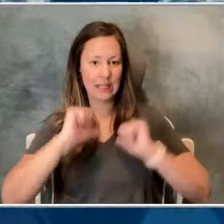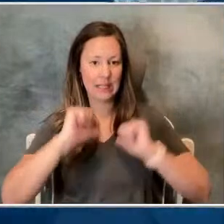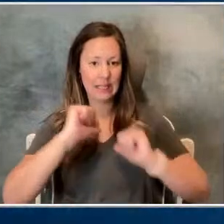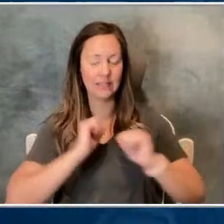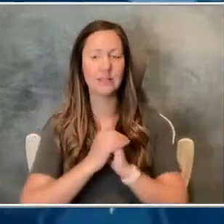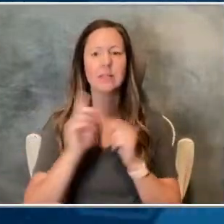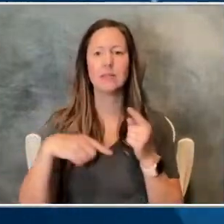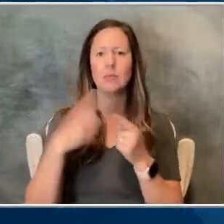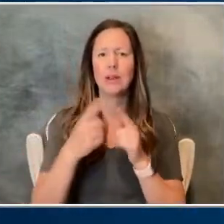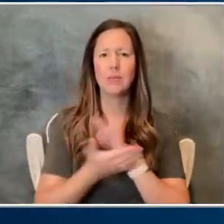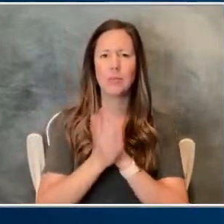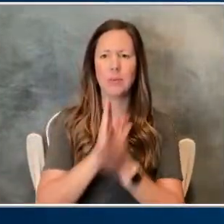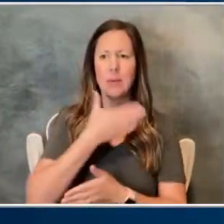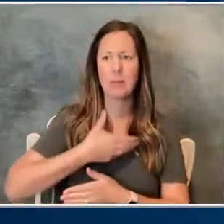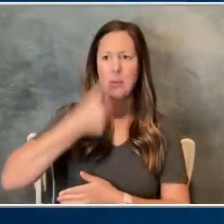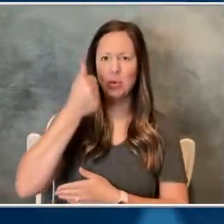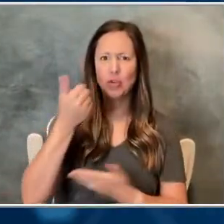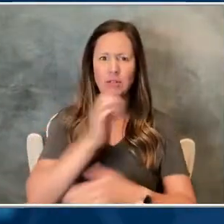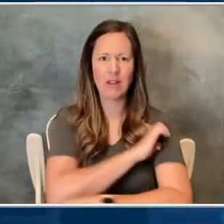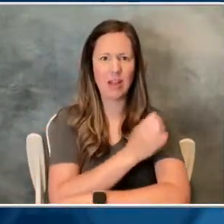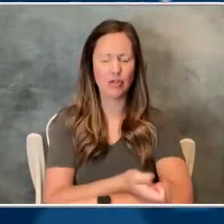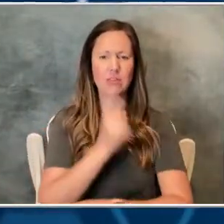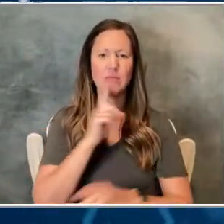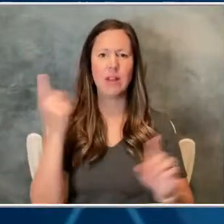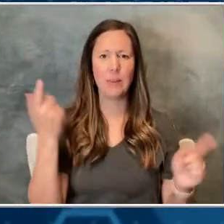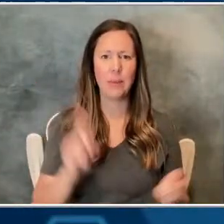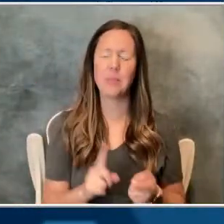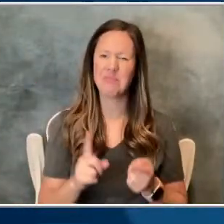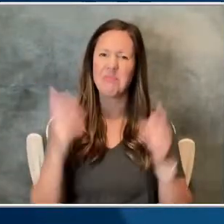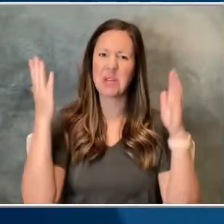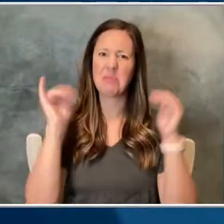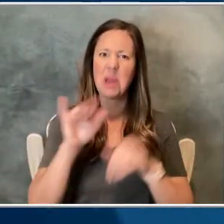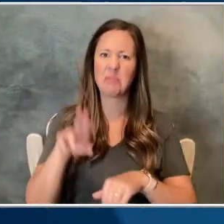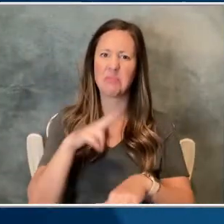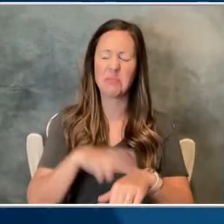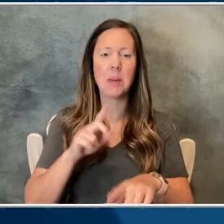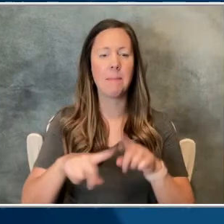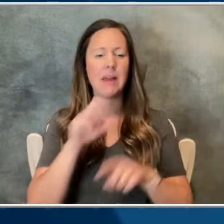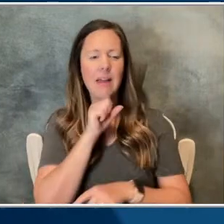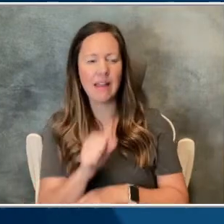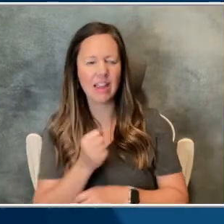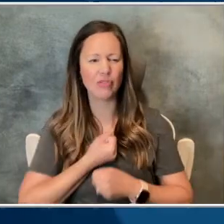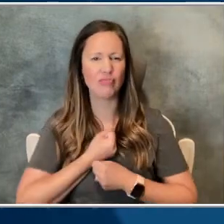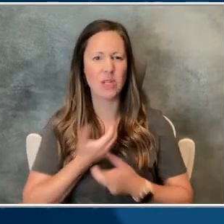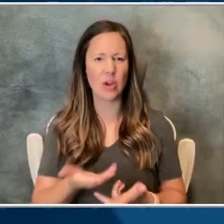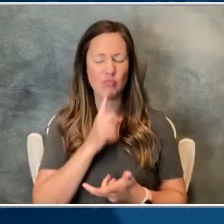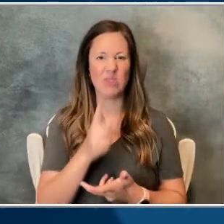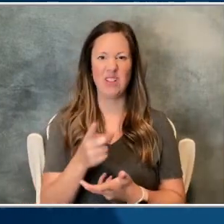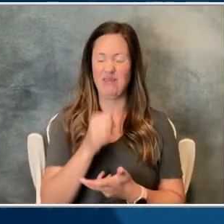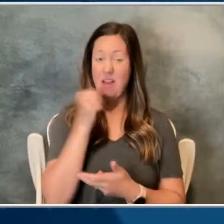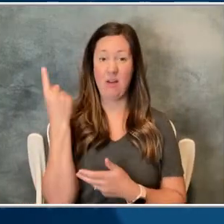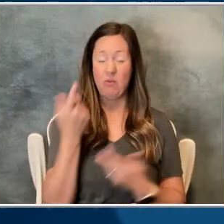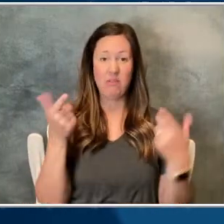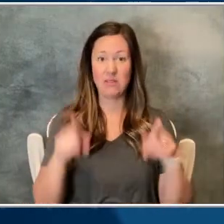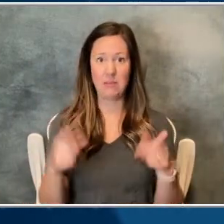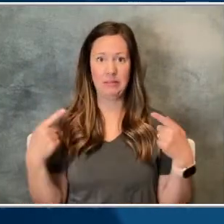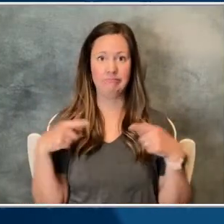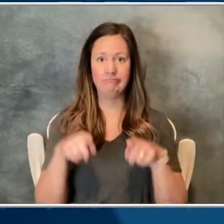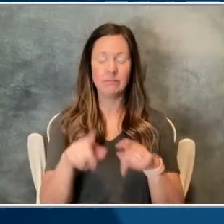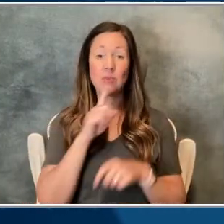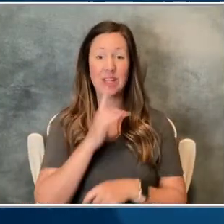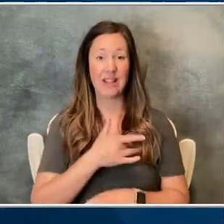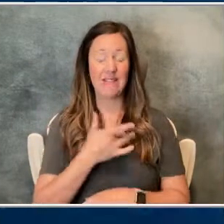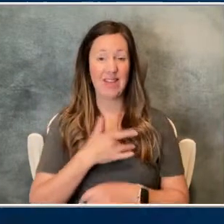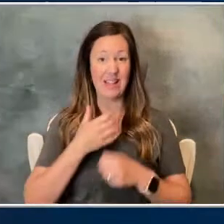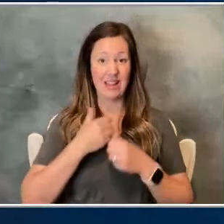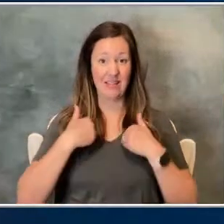less energy is to be expected. But age and exhaustion should not go hand in hand. In fact, feeling fatigued should not